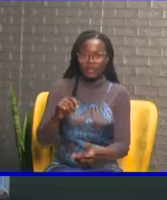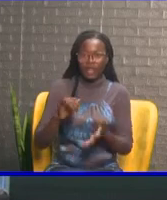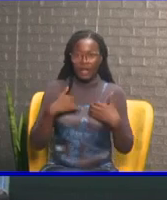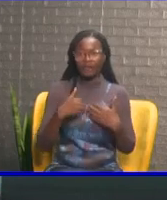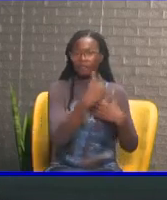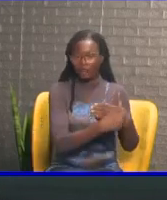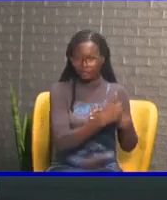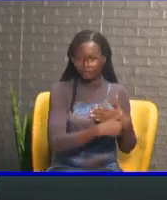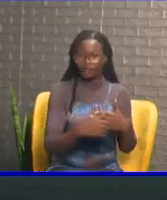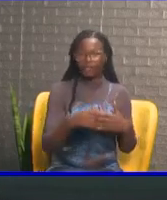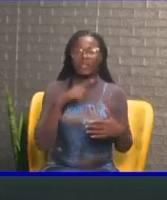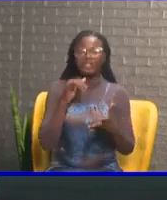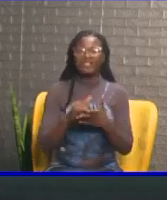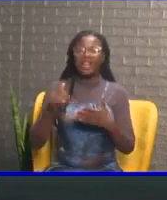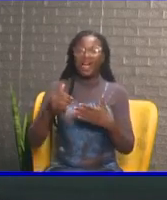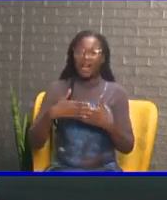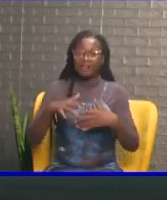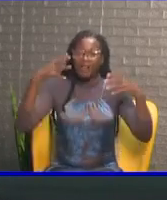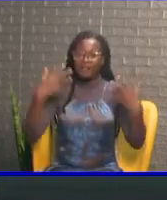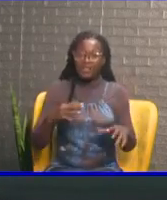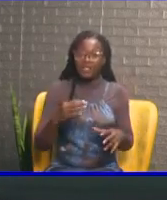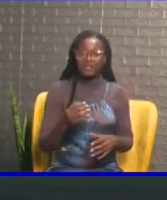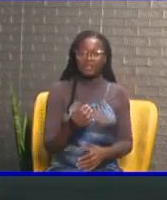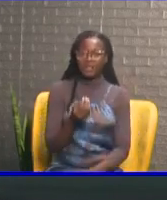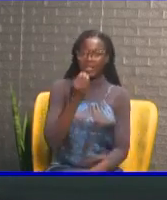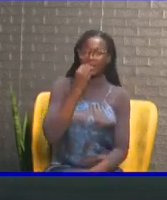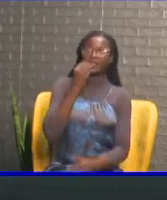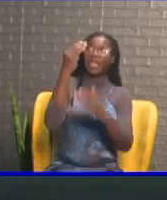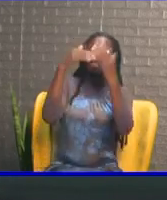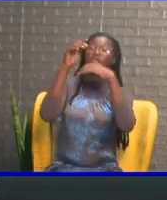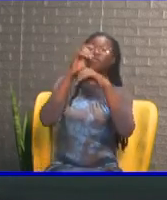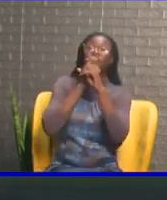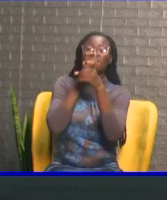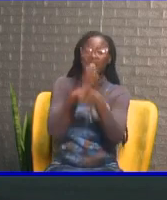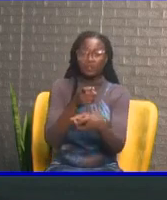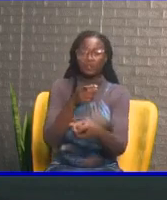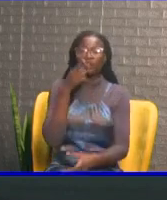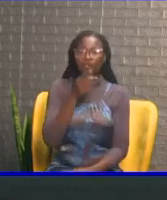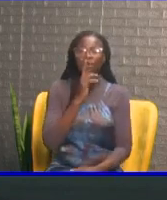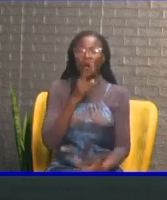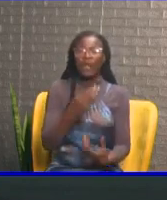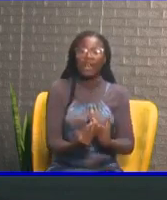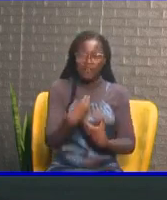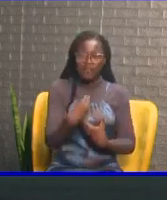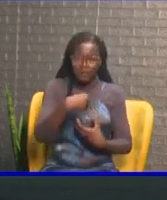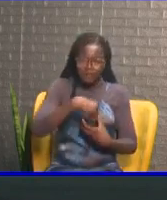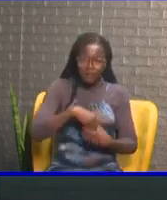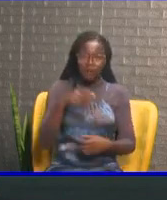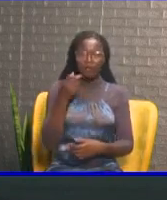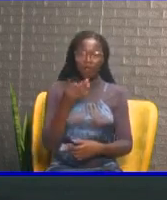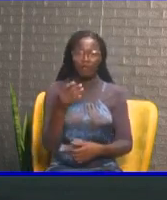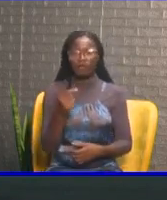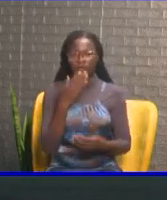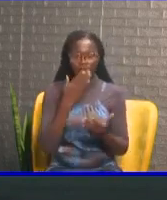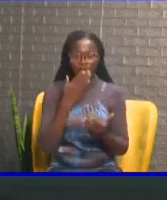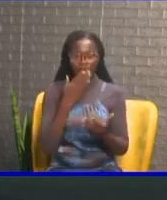said, having tasted of the heavenly gifts, he said, you are partakers of the good. Look, let me read it